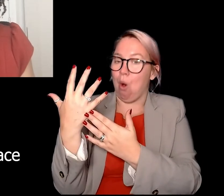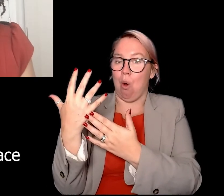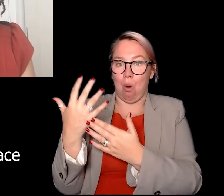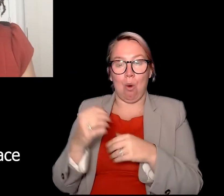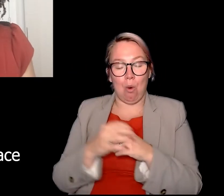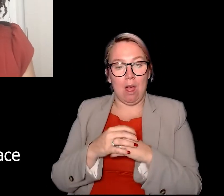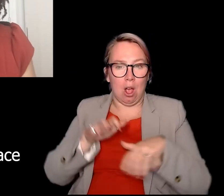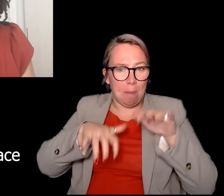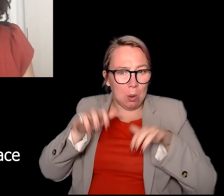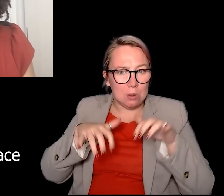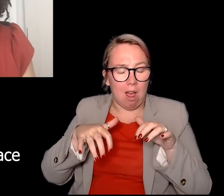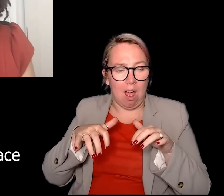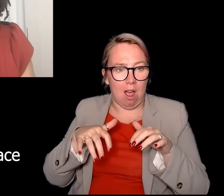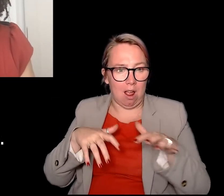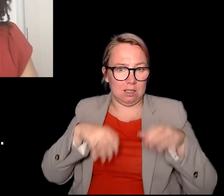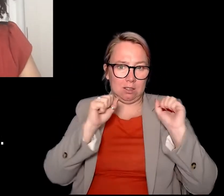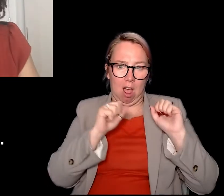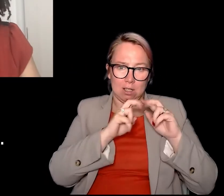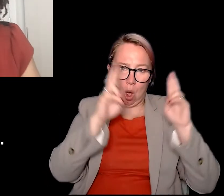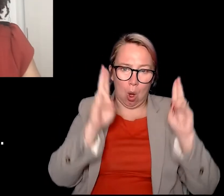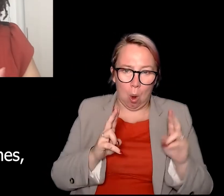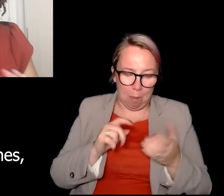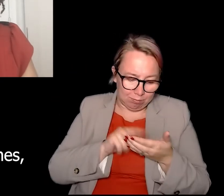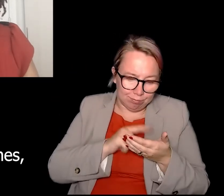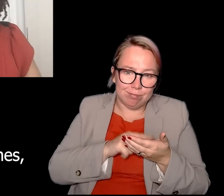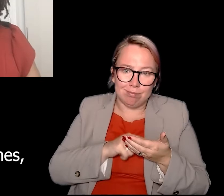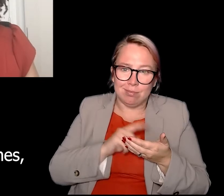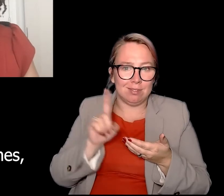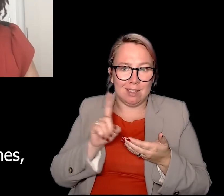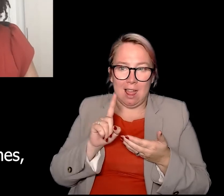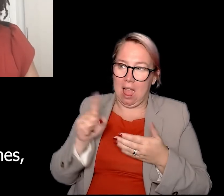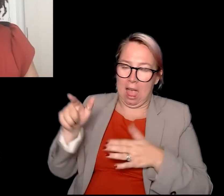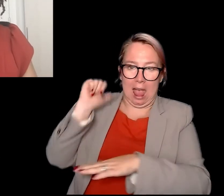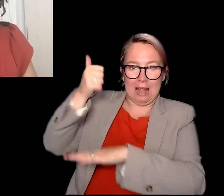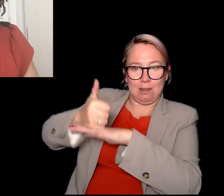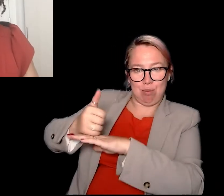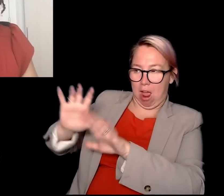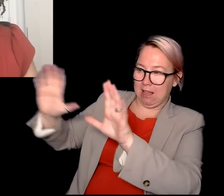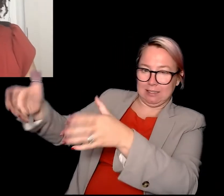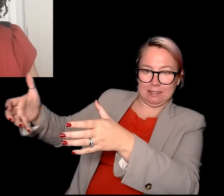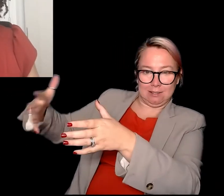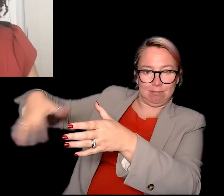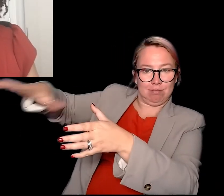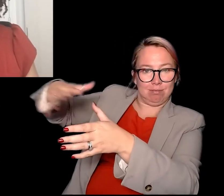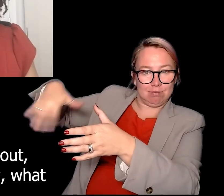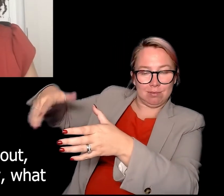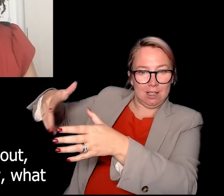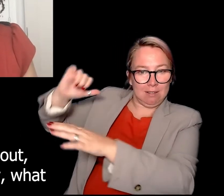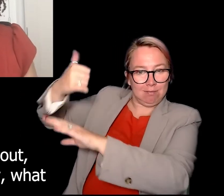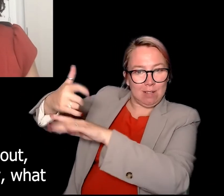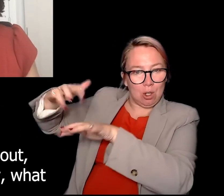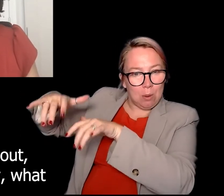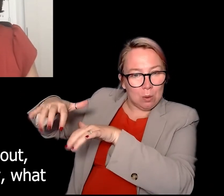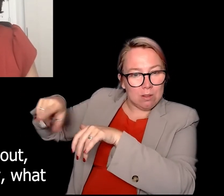developing. That's, you know, a really great space where we've seen like the rise of computers. They didn't start in our homes, in our hands. They started in these enterprise spaces. And